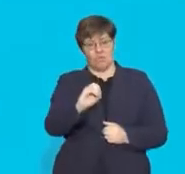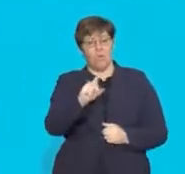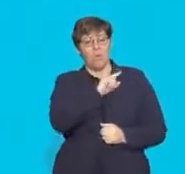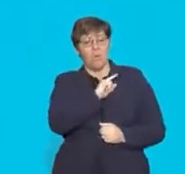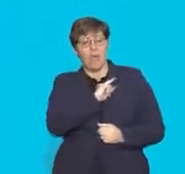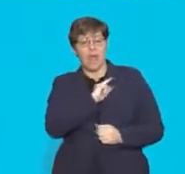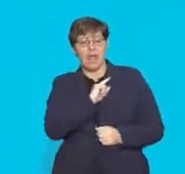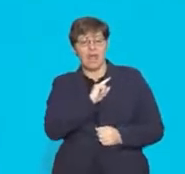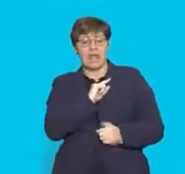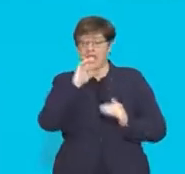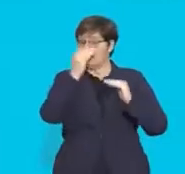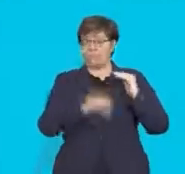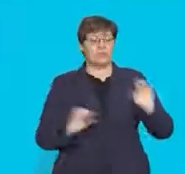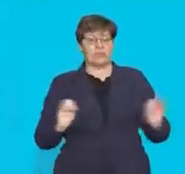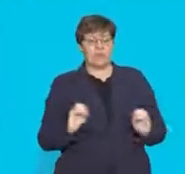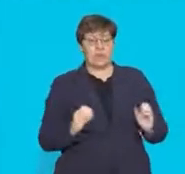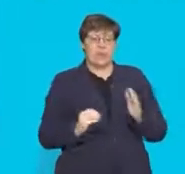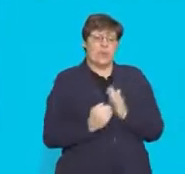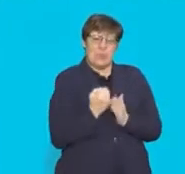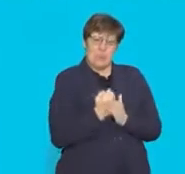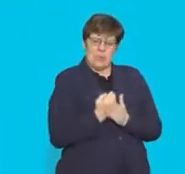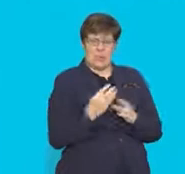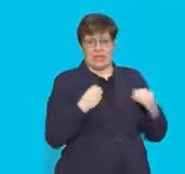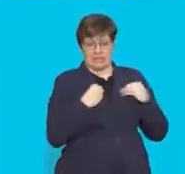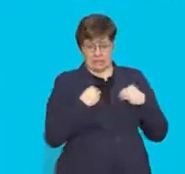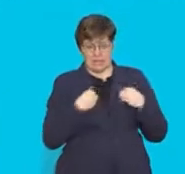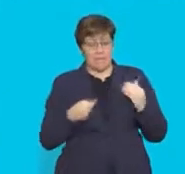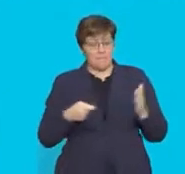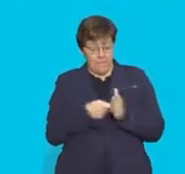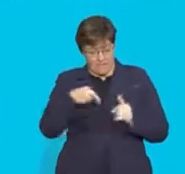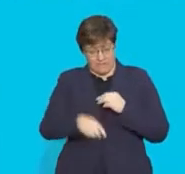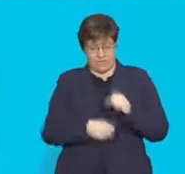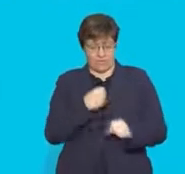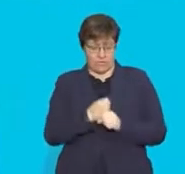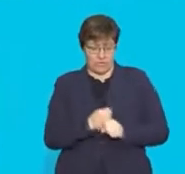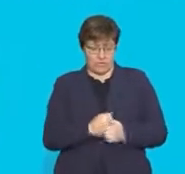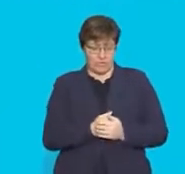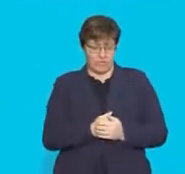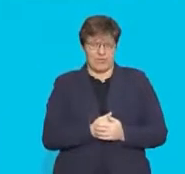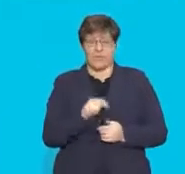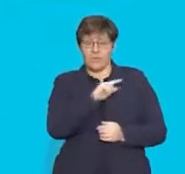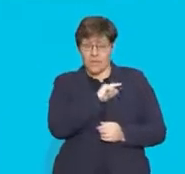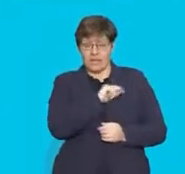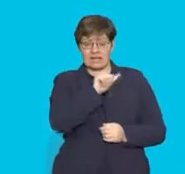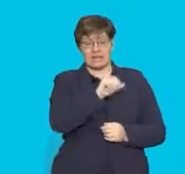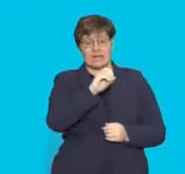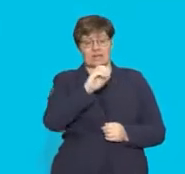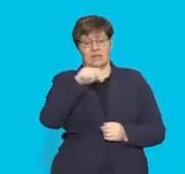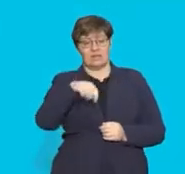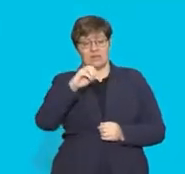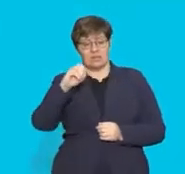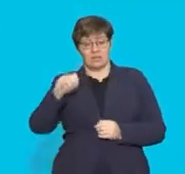no accumulated. It is a brand new asset bought this year. Therefore, 600,000 minus